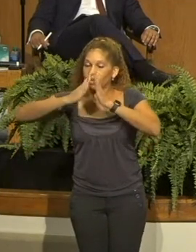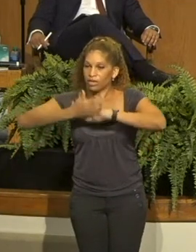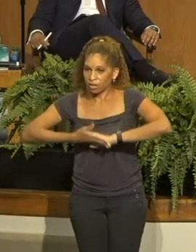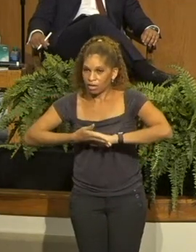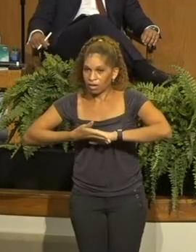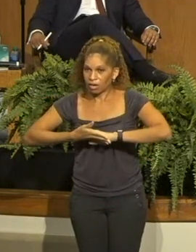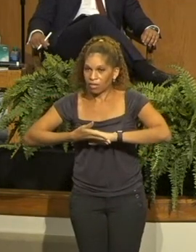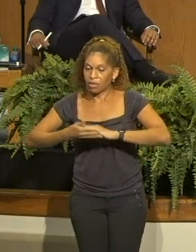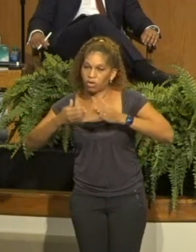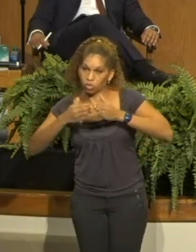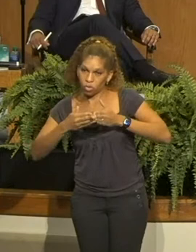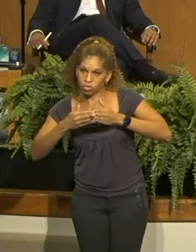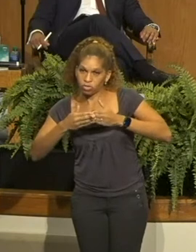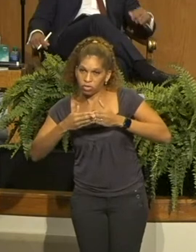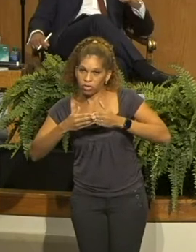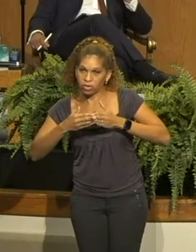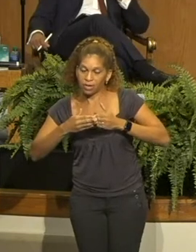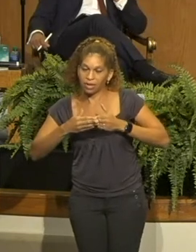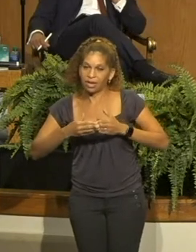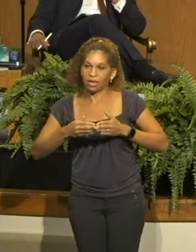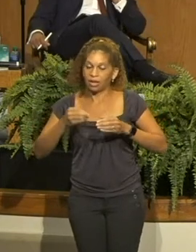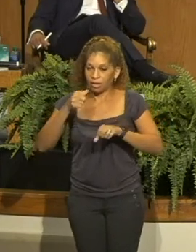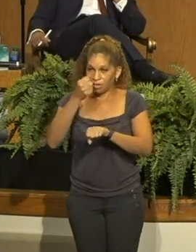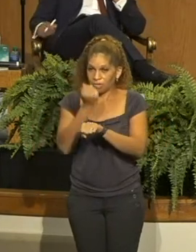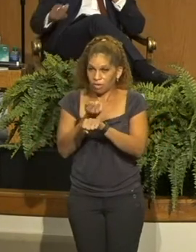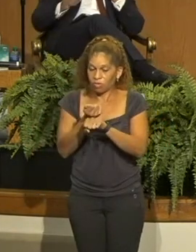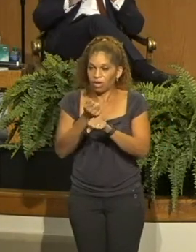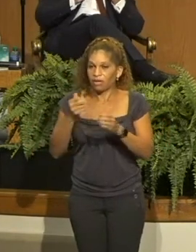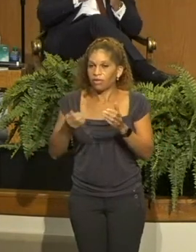new reality in America.